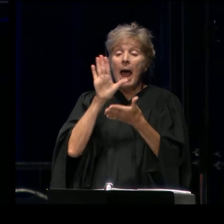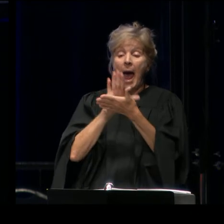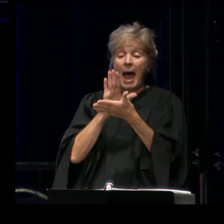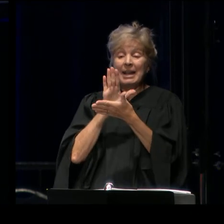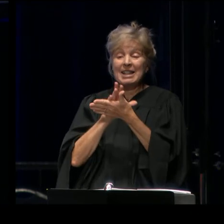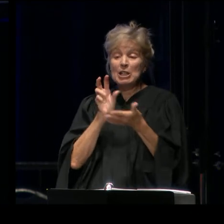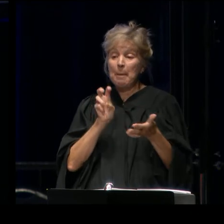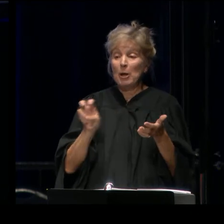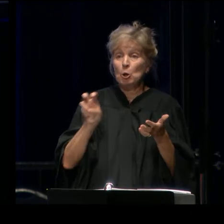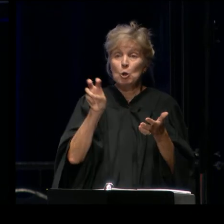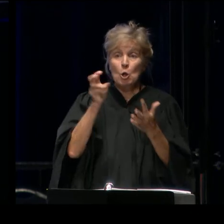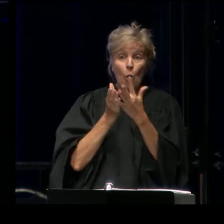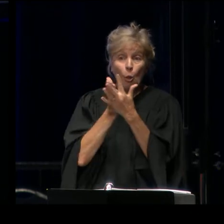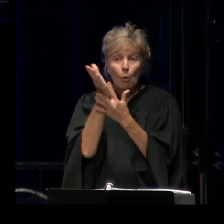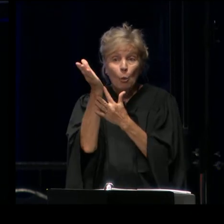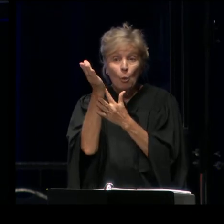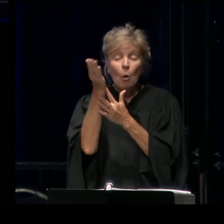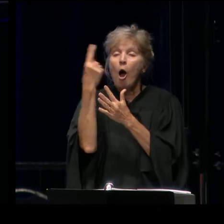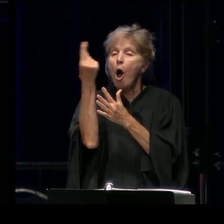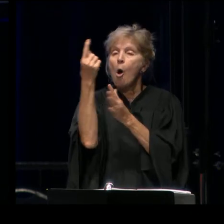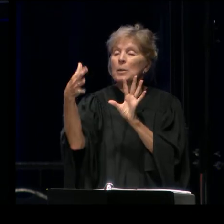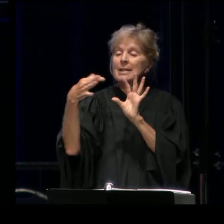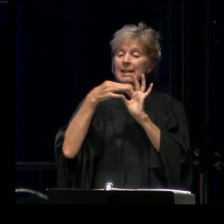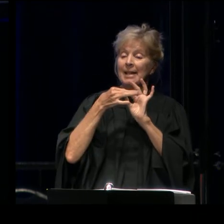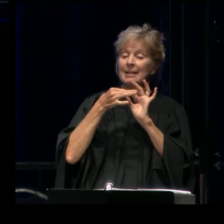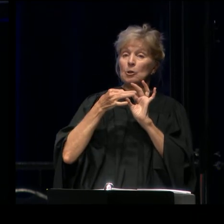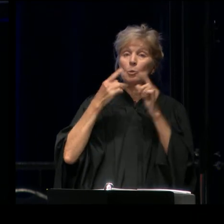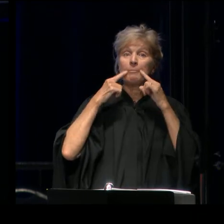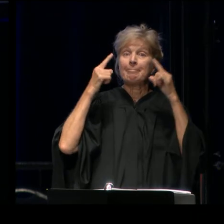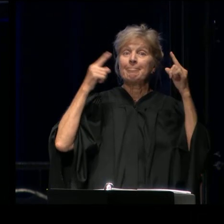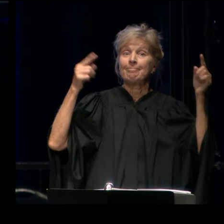forever linked to our historic name change.